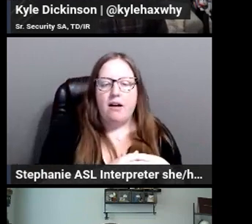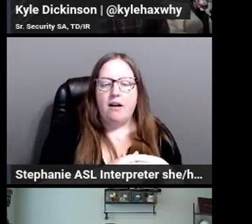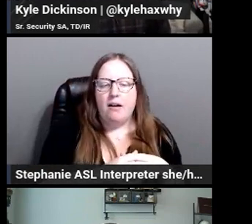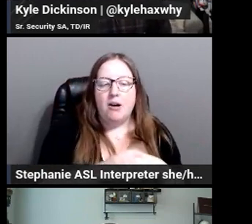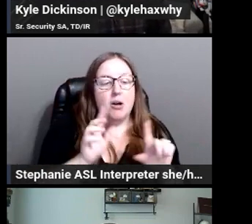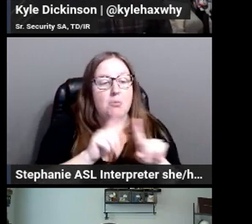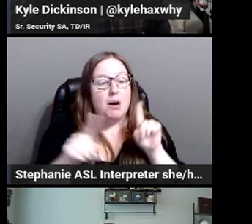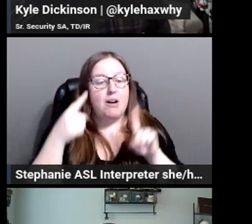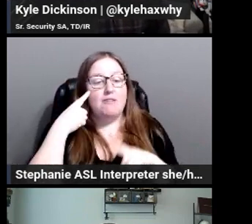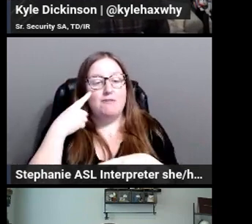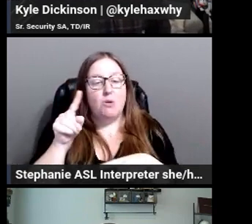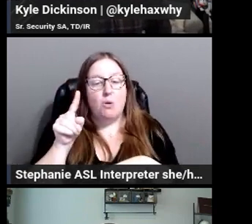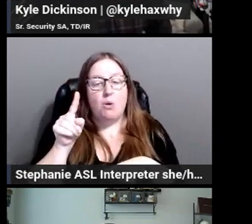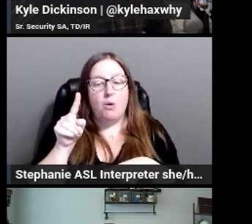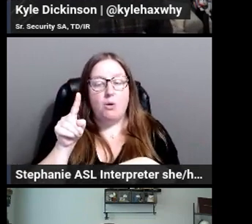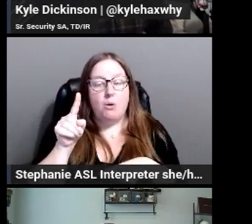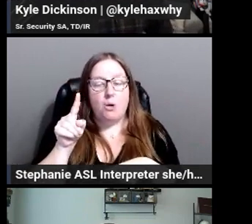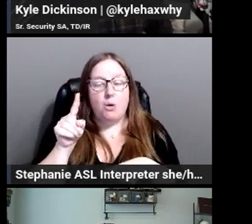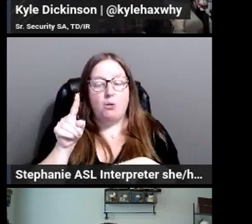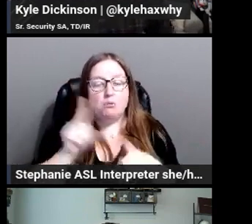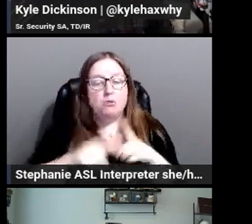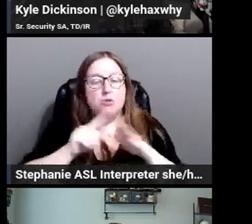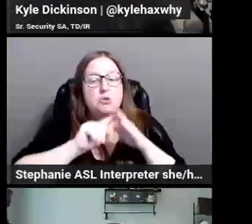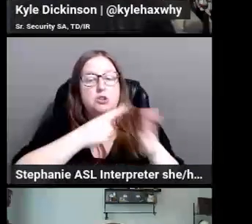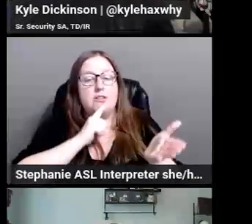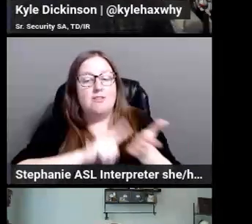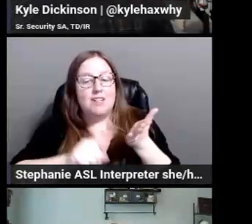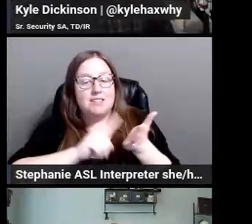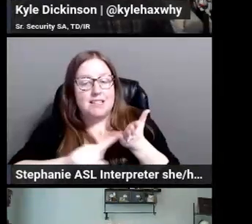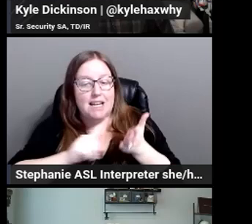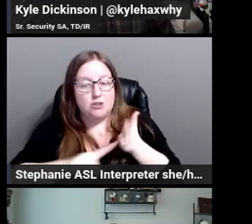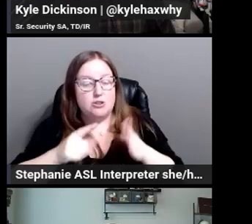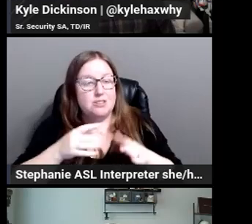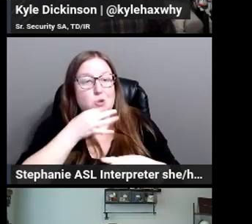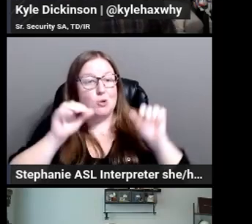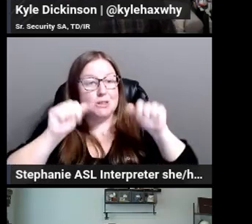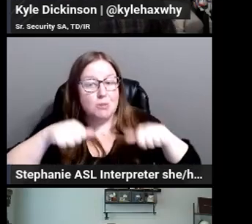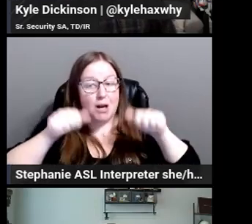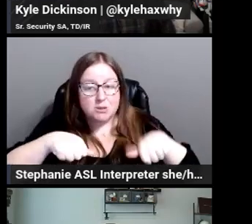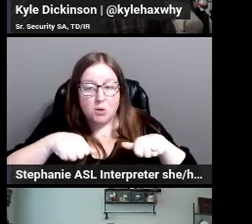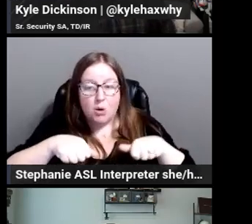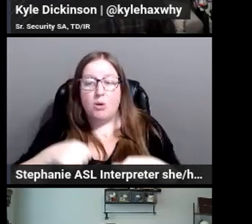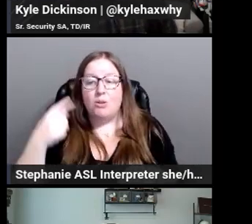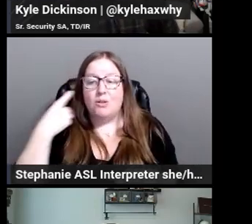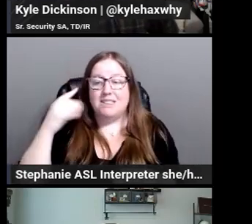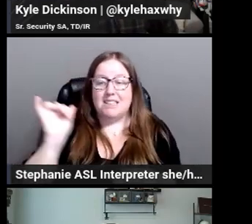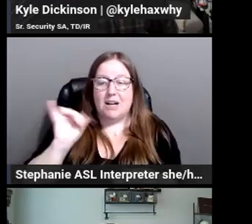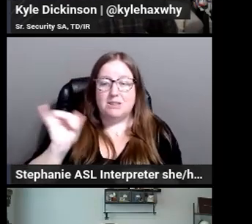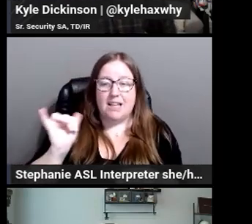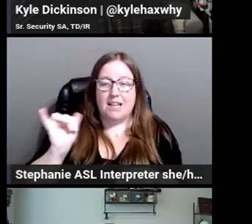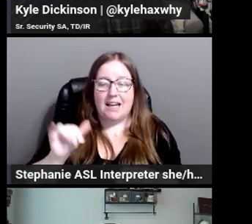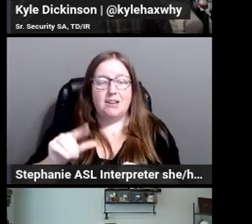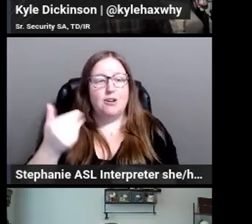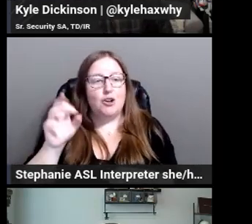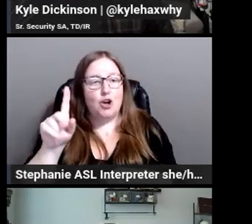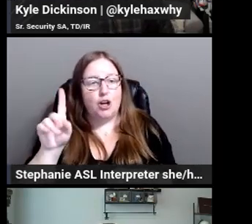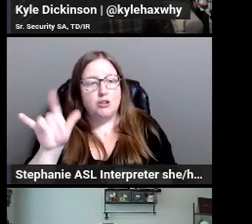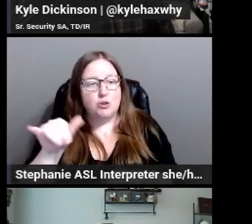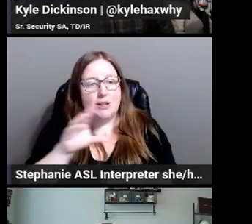But for to be able to start investigations as soon as possible, it sounds like enabling guard duty and then